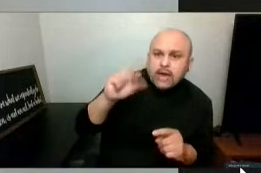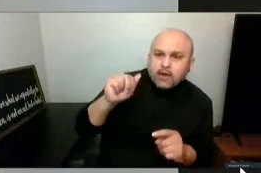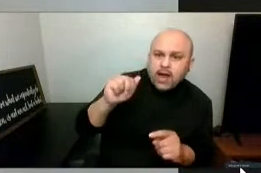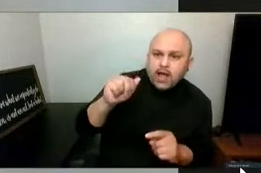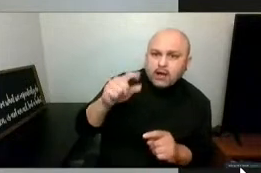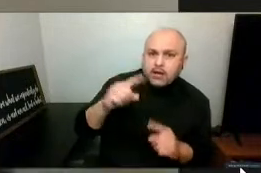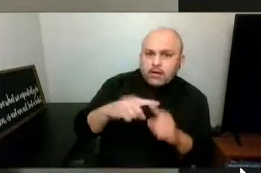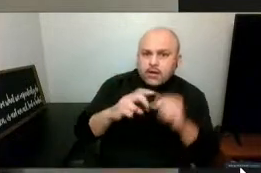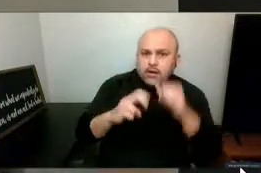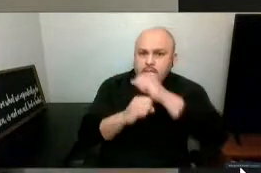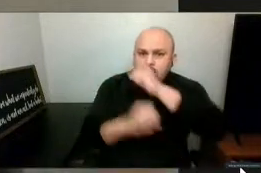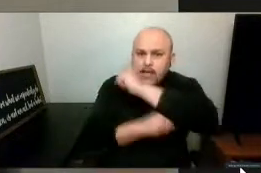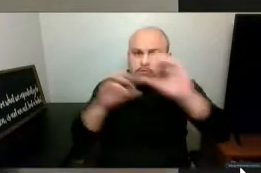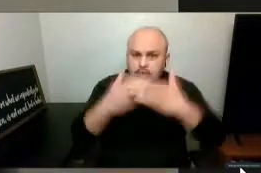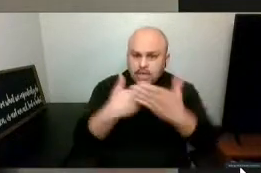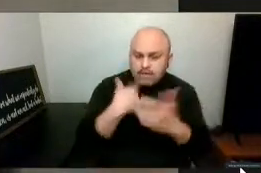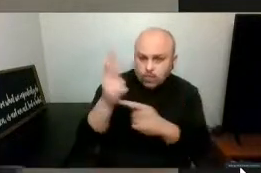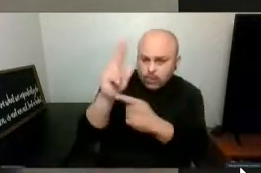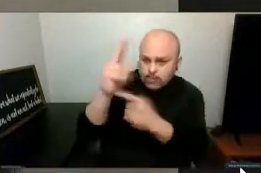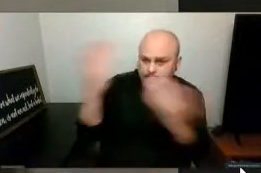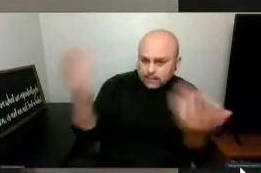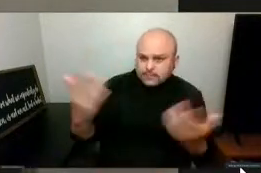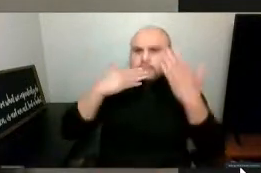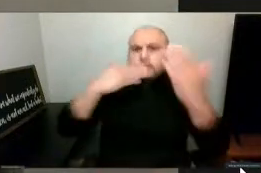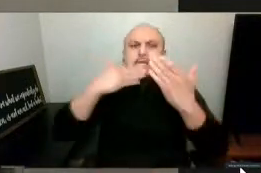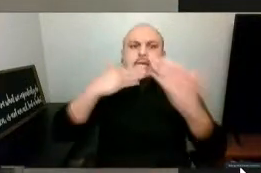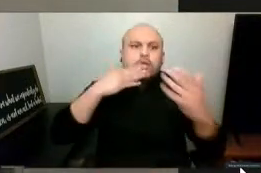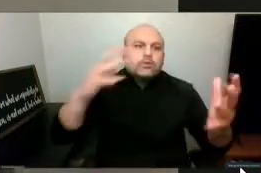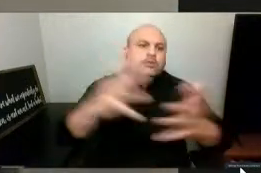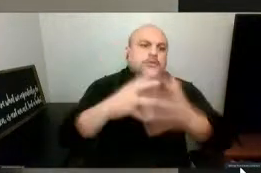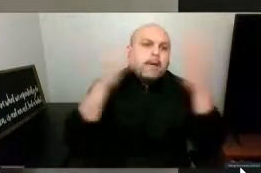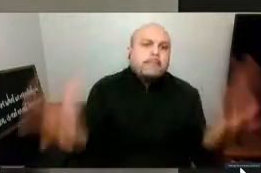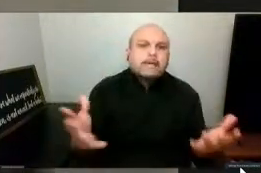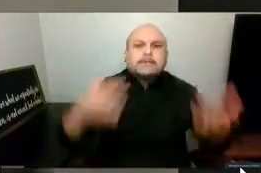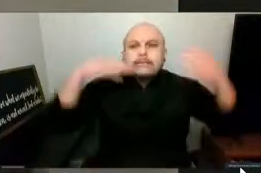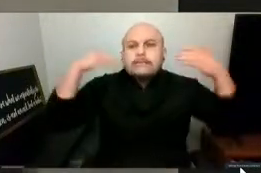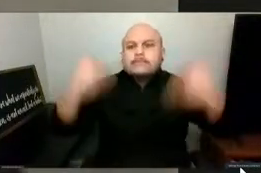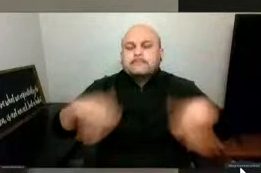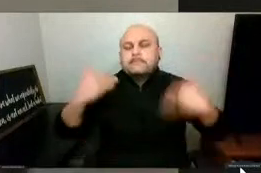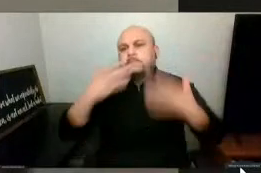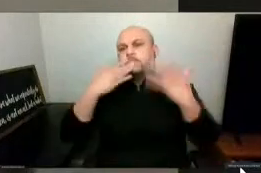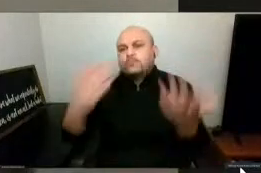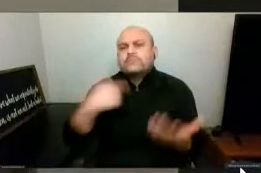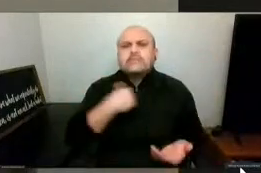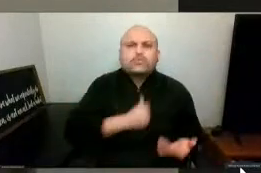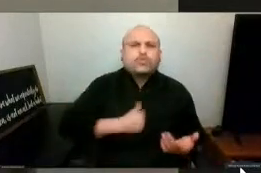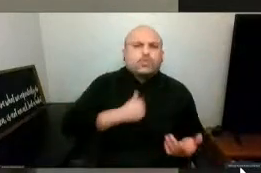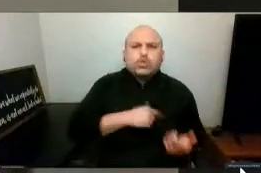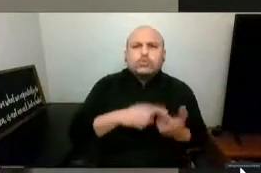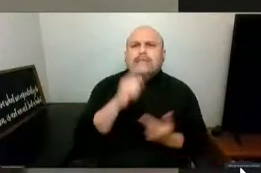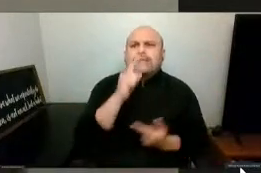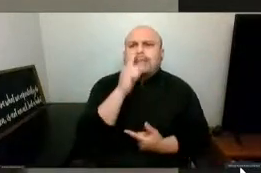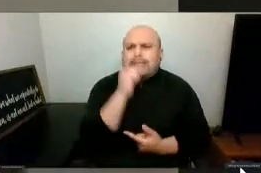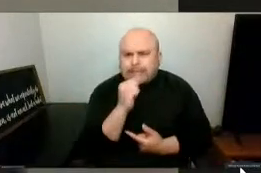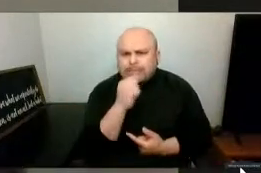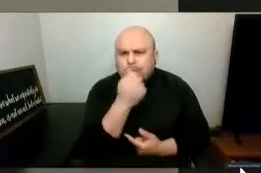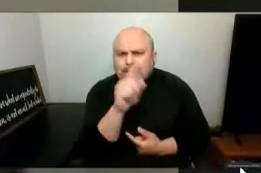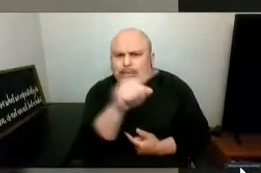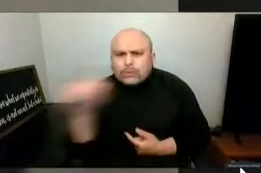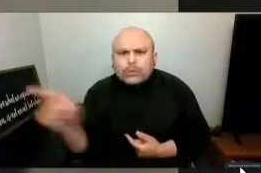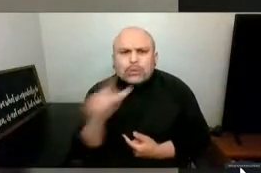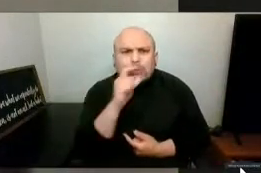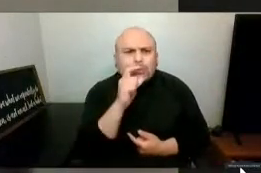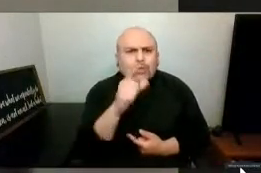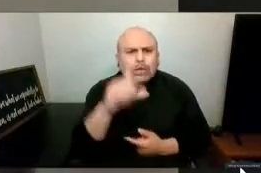minutes. Thank you. Thank you so much. I'm sorry to disappoint any of you that were hoping